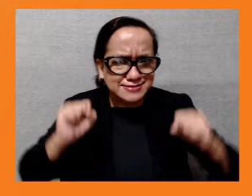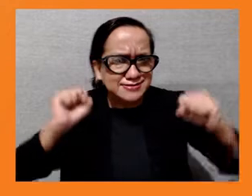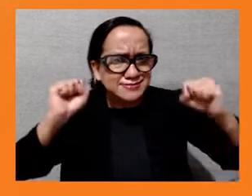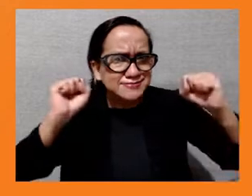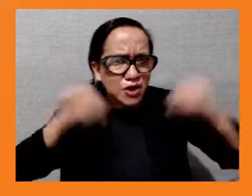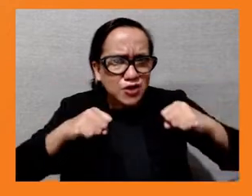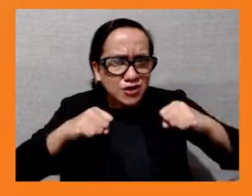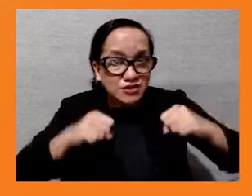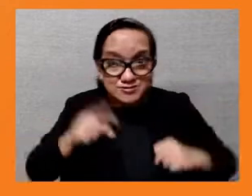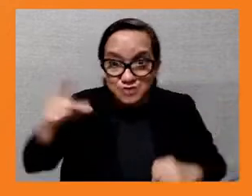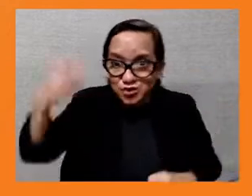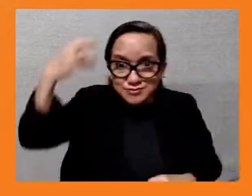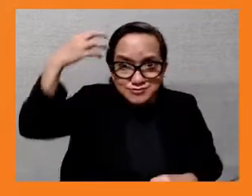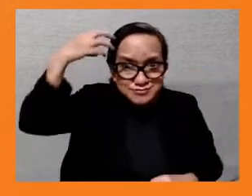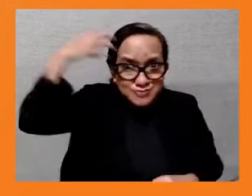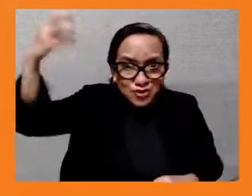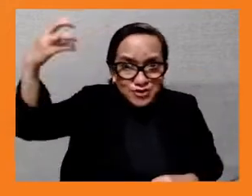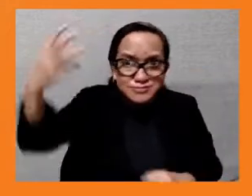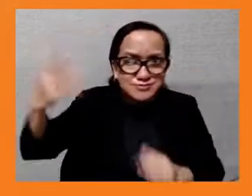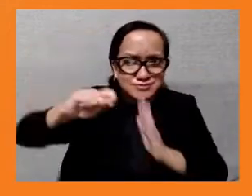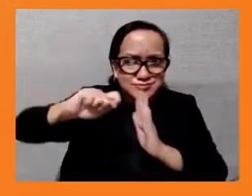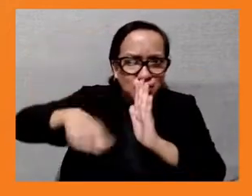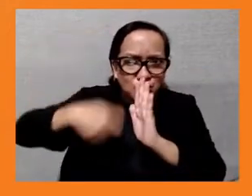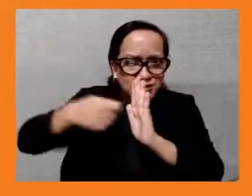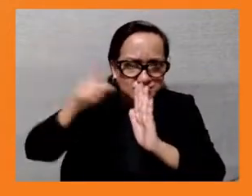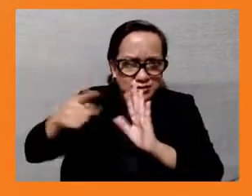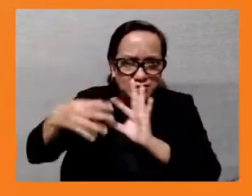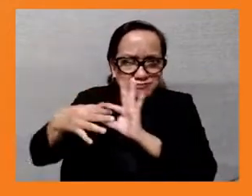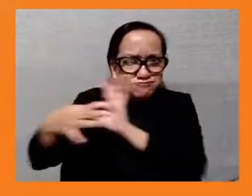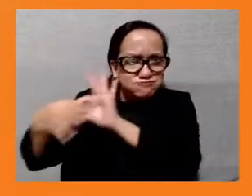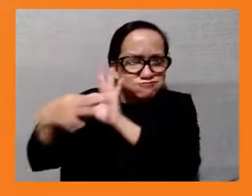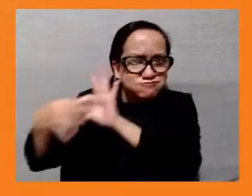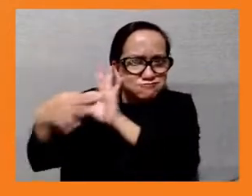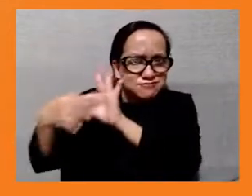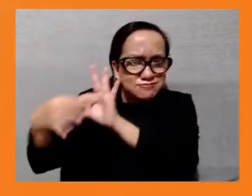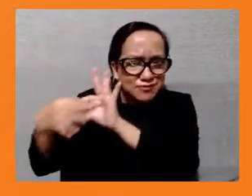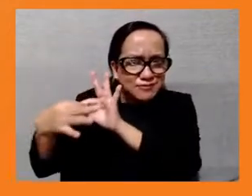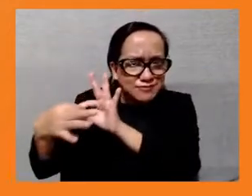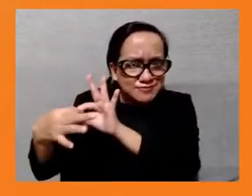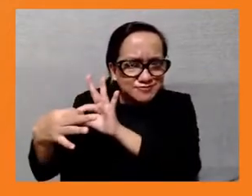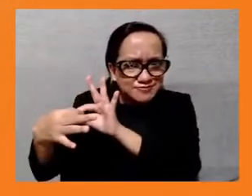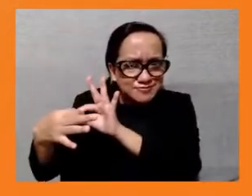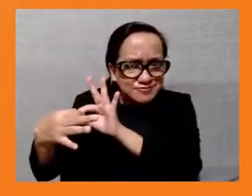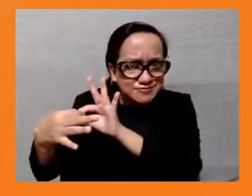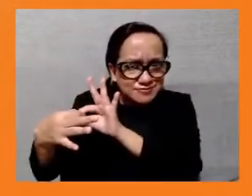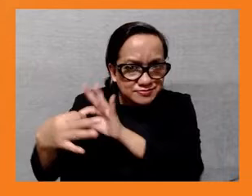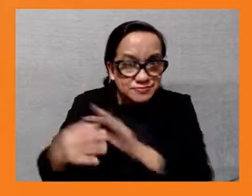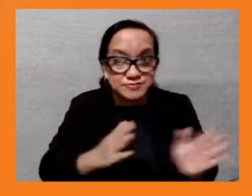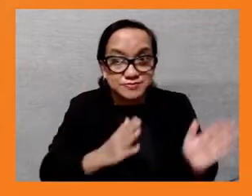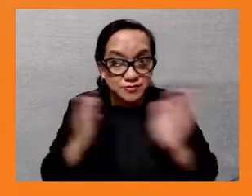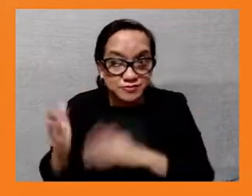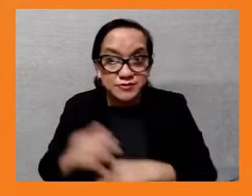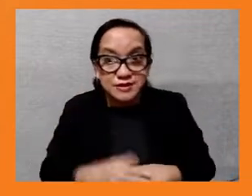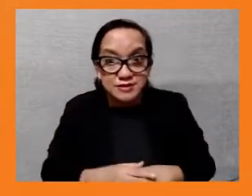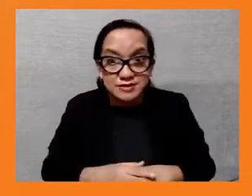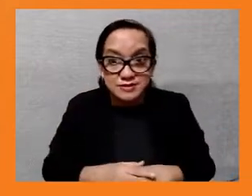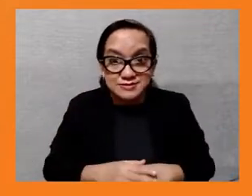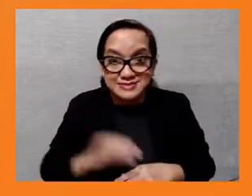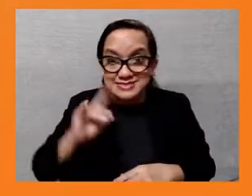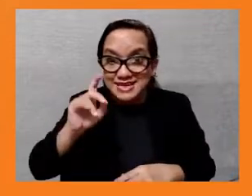clearly, as we raise the bar with higher standards, then that obviously creates more challenges